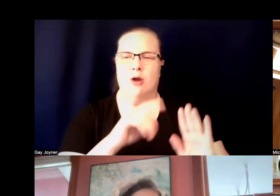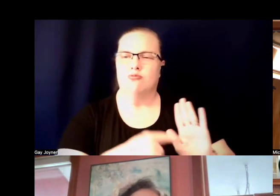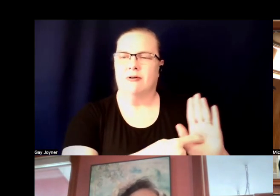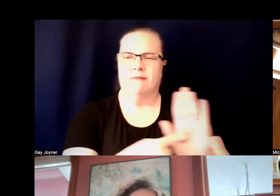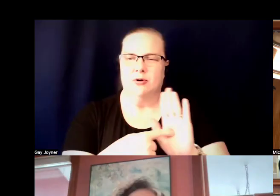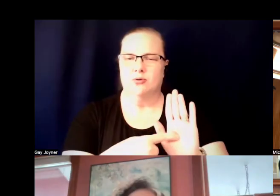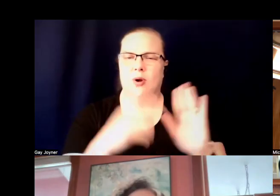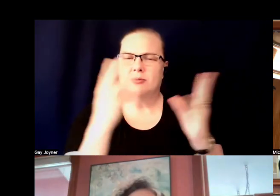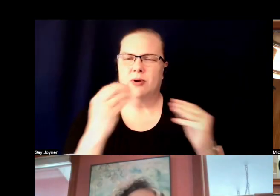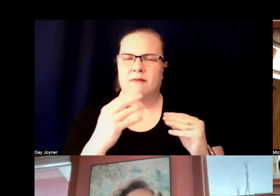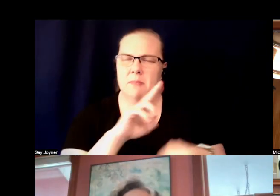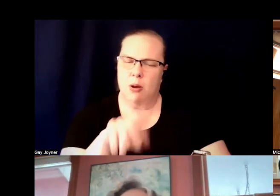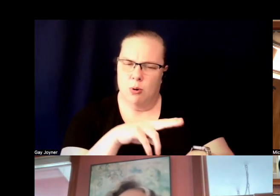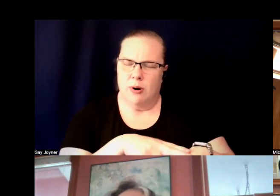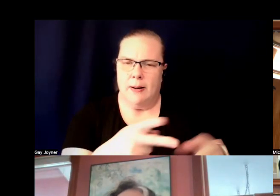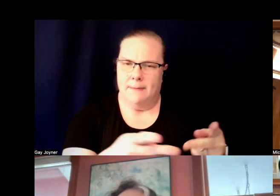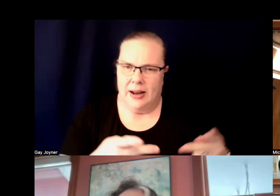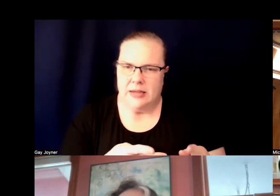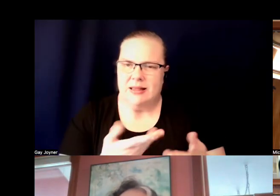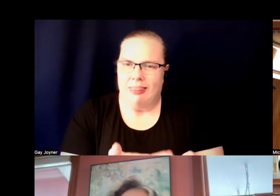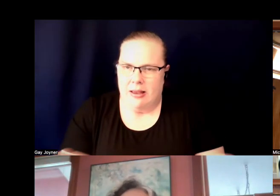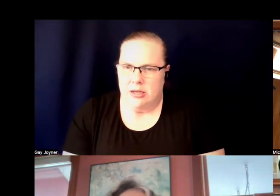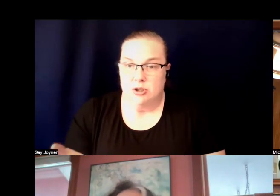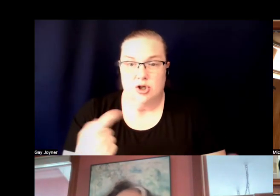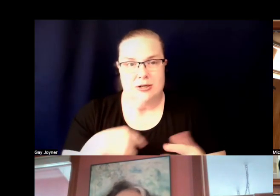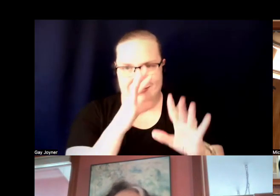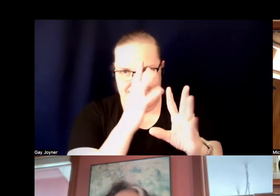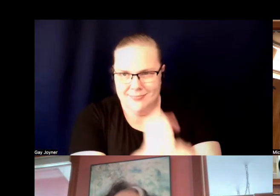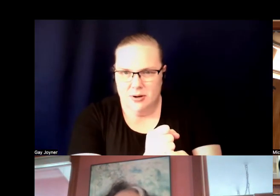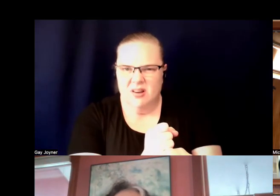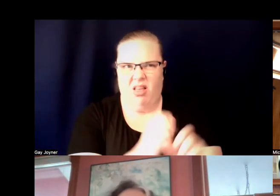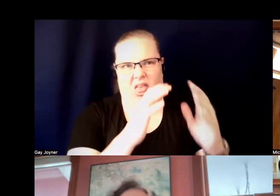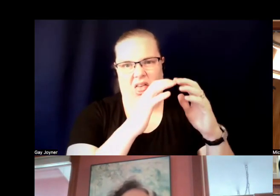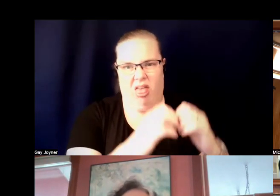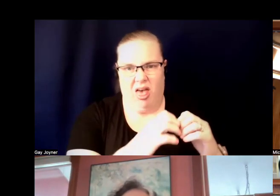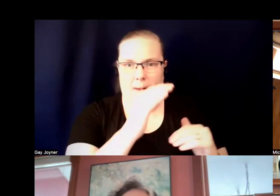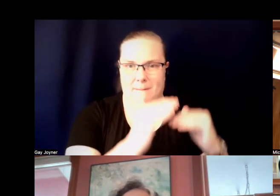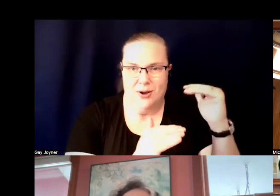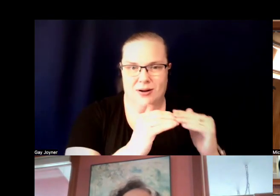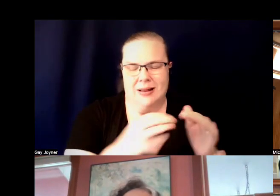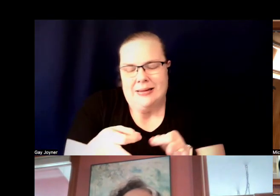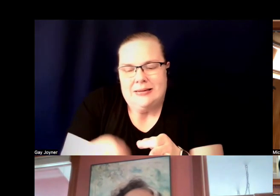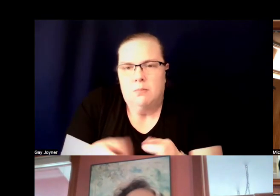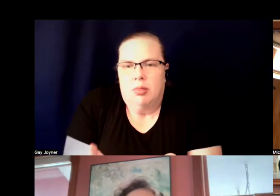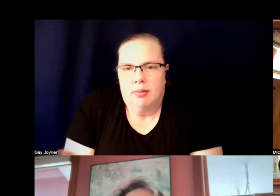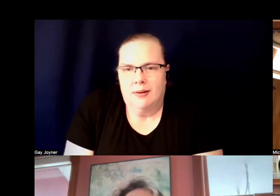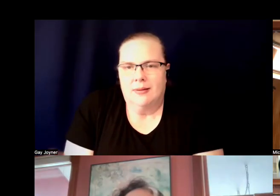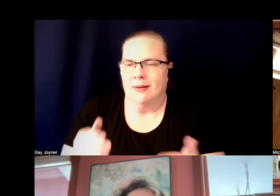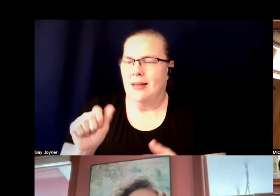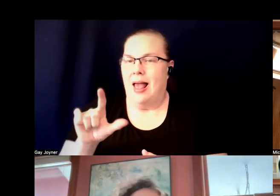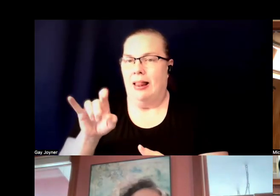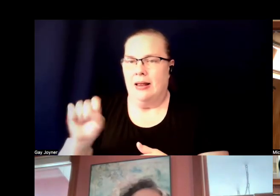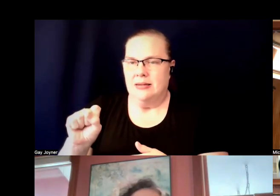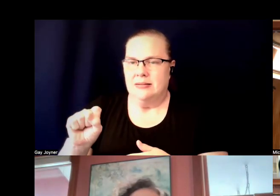ordinary places and things. She is generally attracted to run-down buildings, simple objects, alleys glimpsed